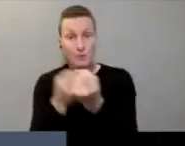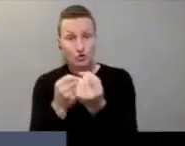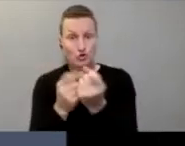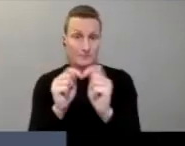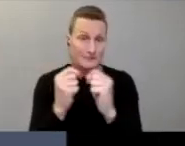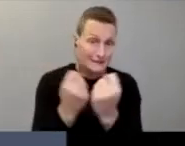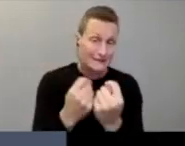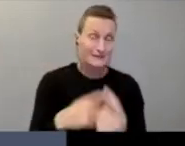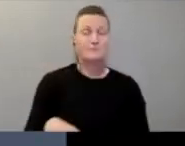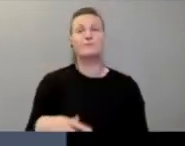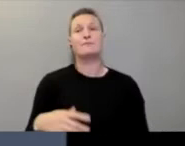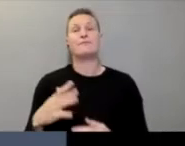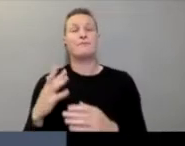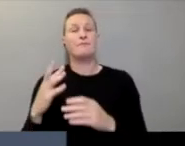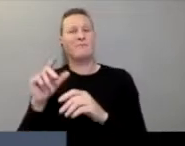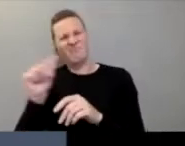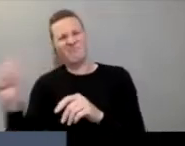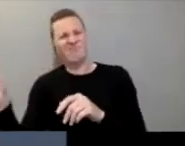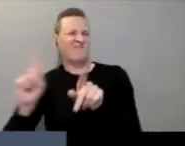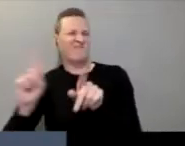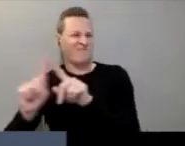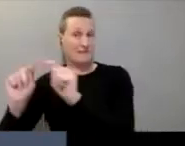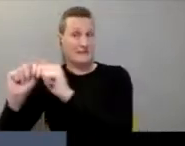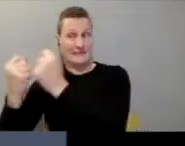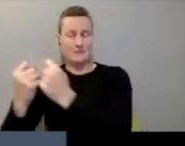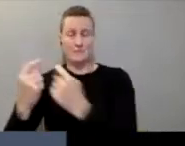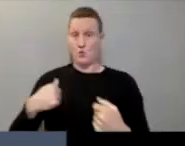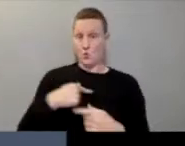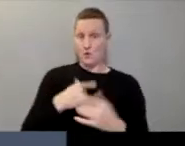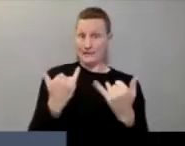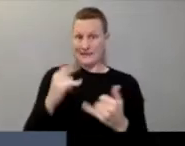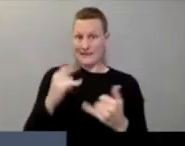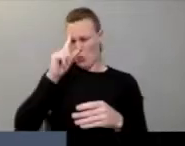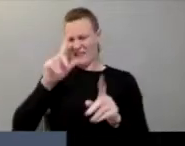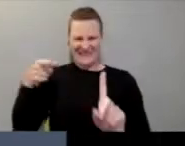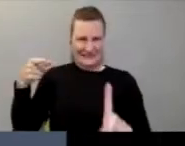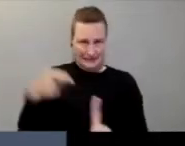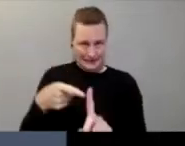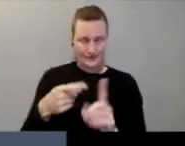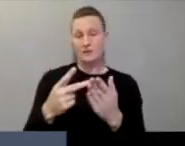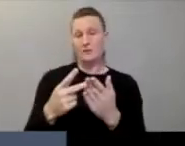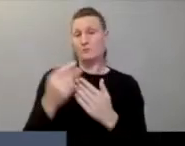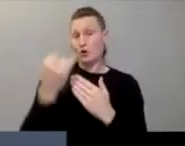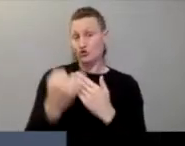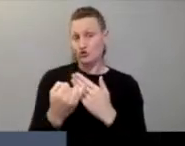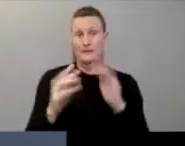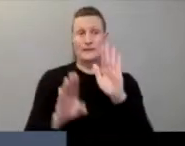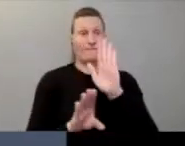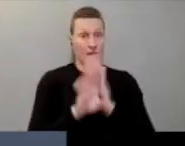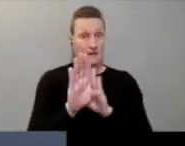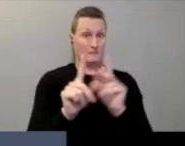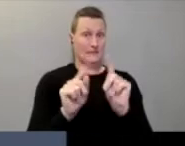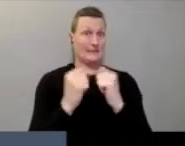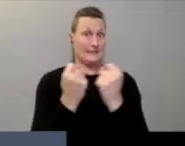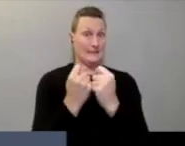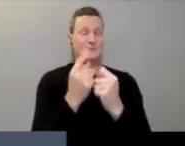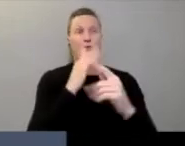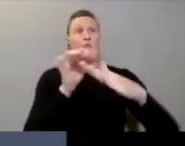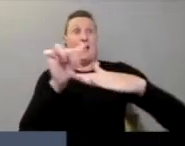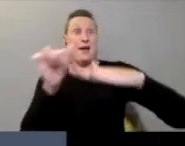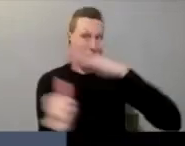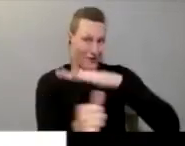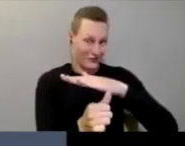but primarily we're going to be talking about project development, which happens mostly inside of the City Cultural Events team. Next slide,